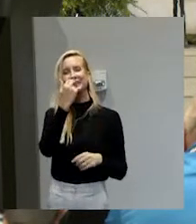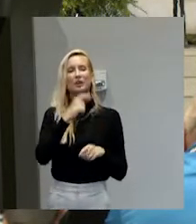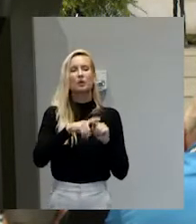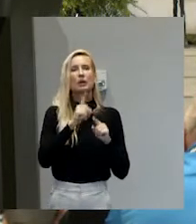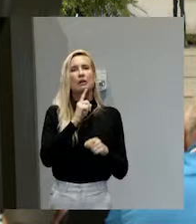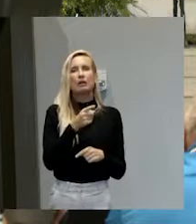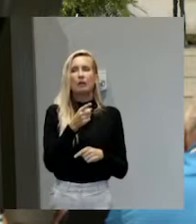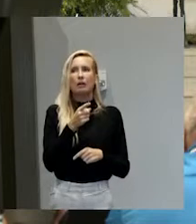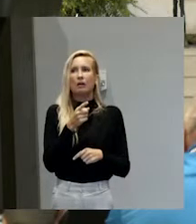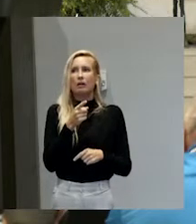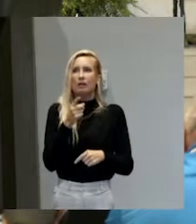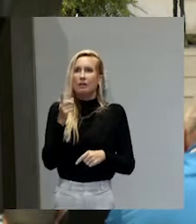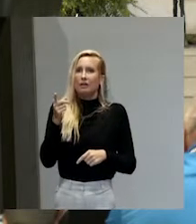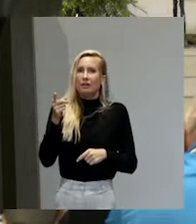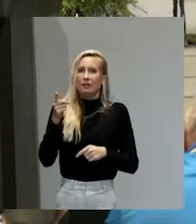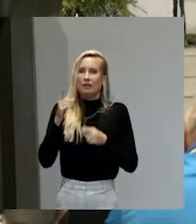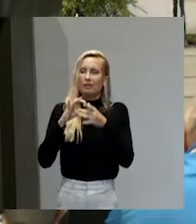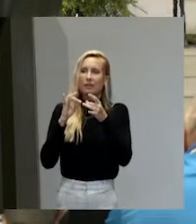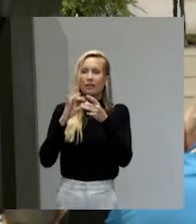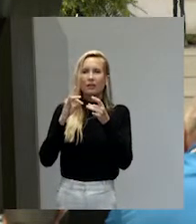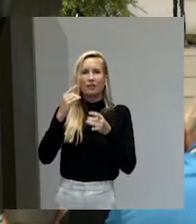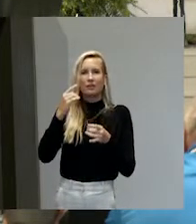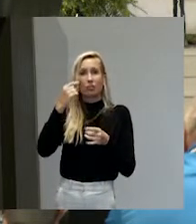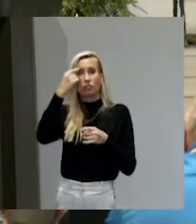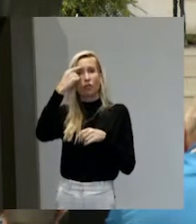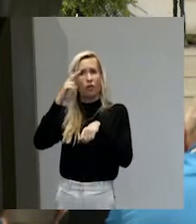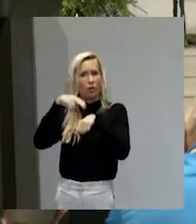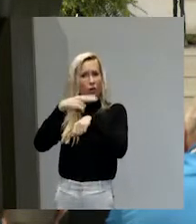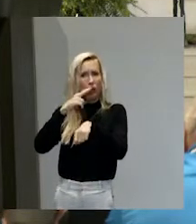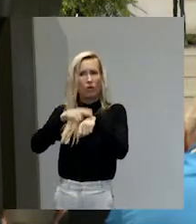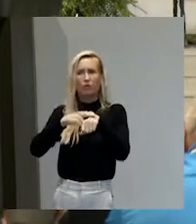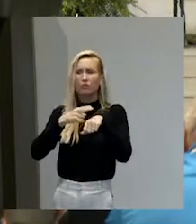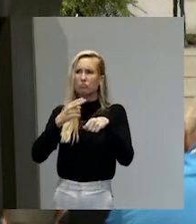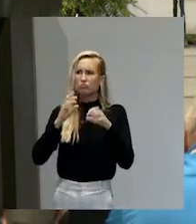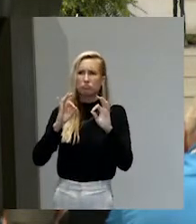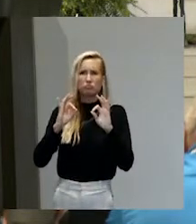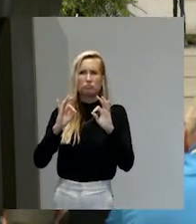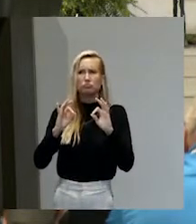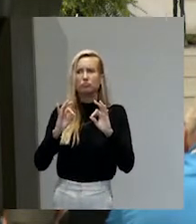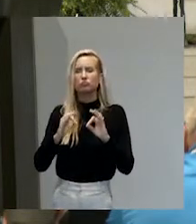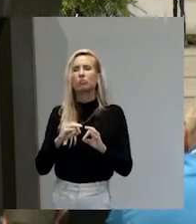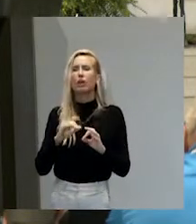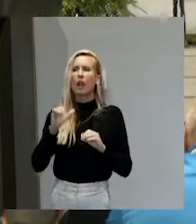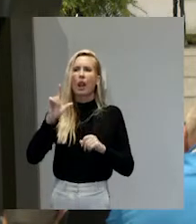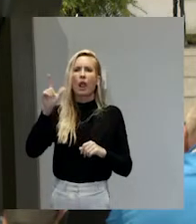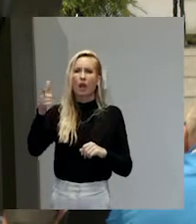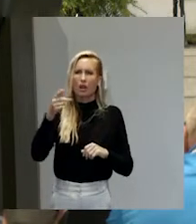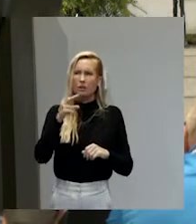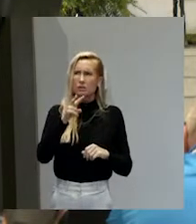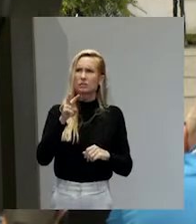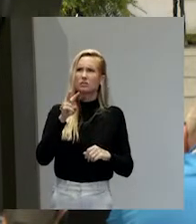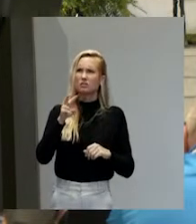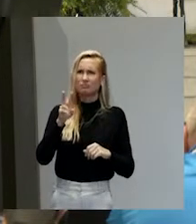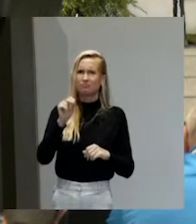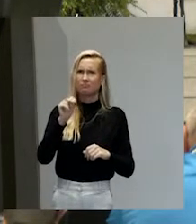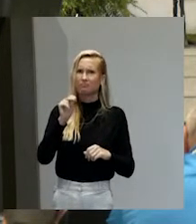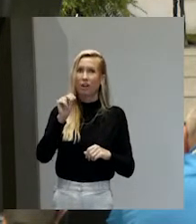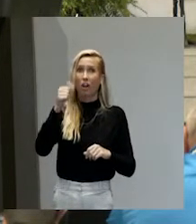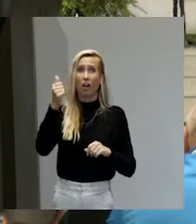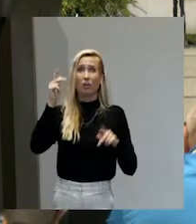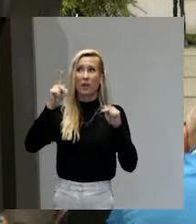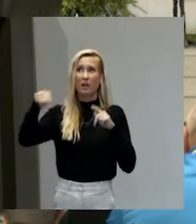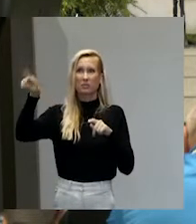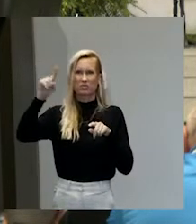normal, and he found out that it was obvious to other people that he wasn't. So the growth for him was